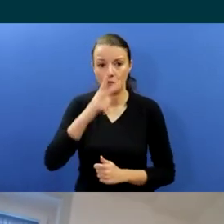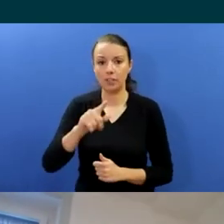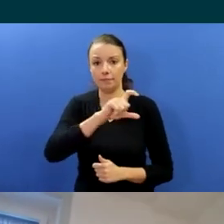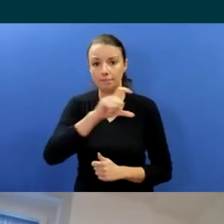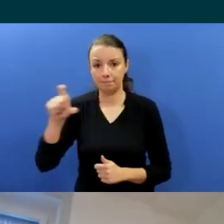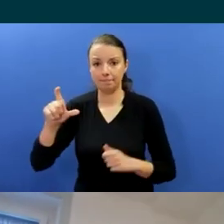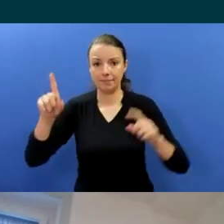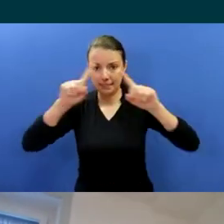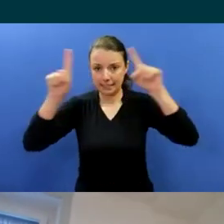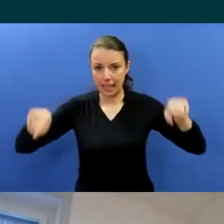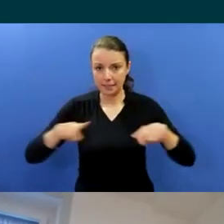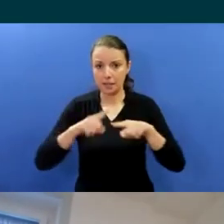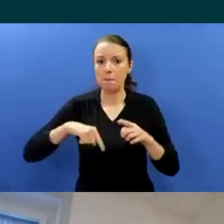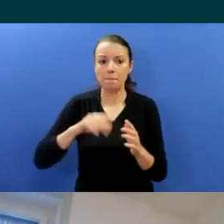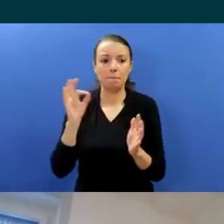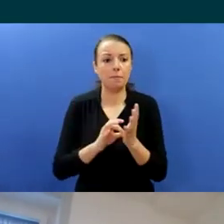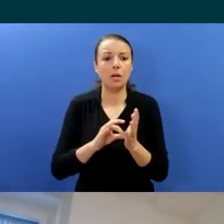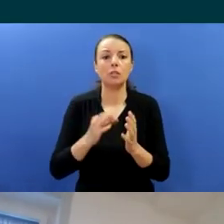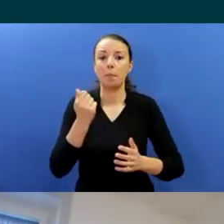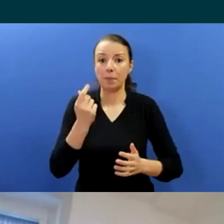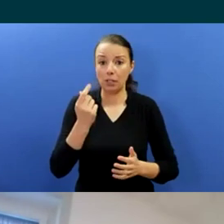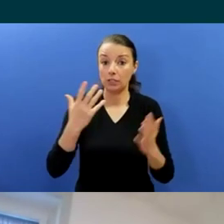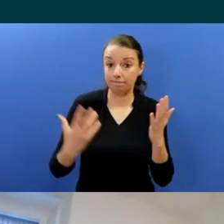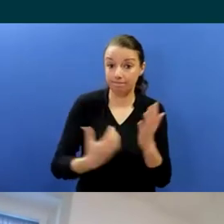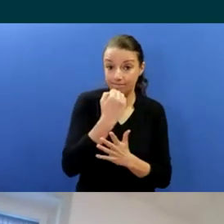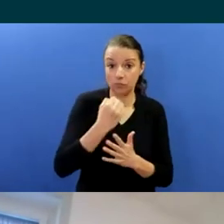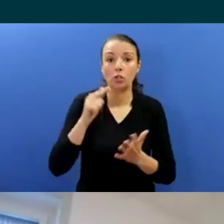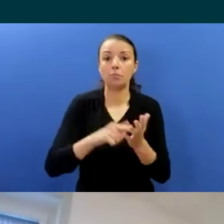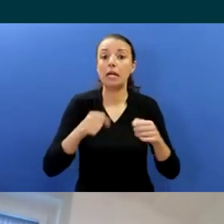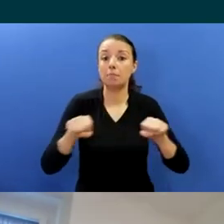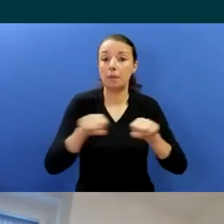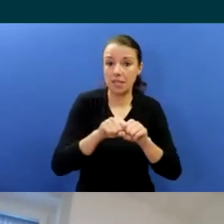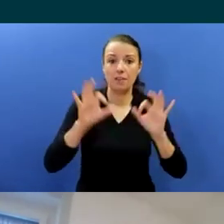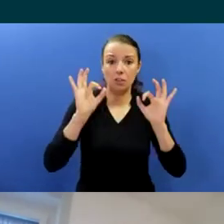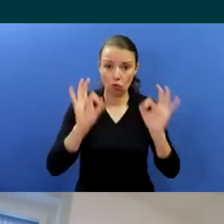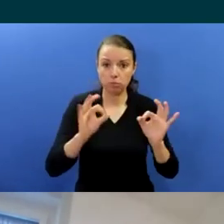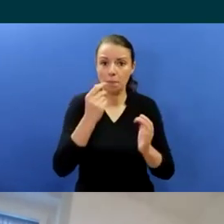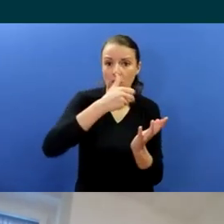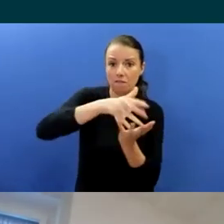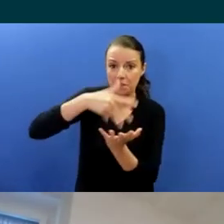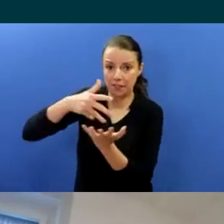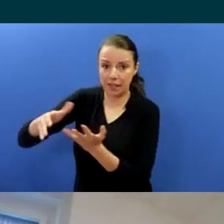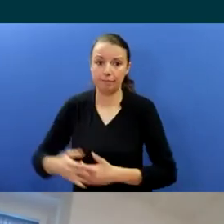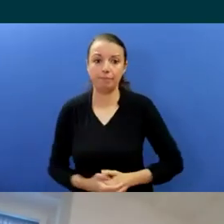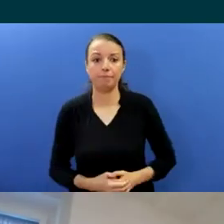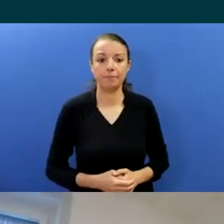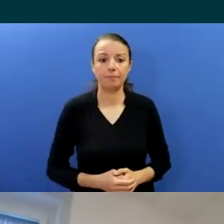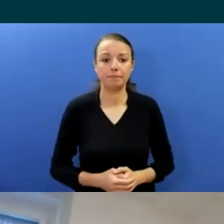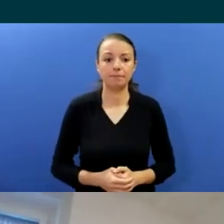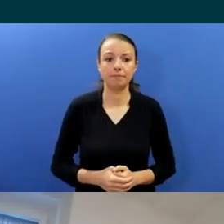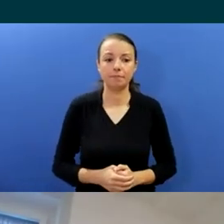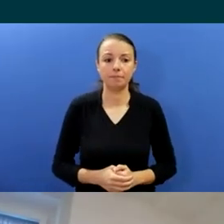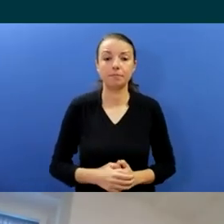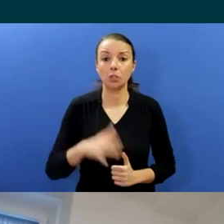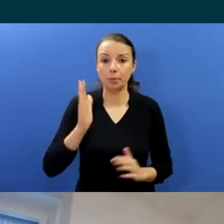money is granted for. Yeah, then the ideas were submitted via the Decidim